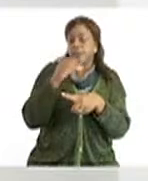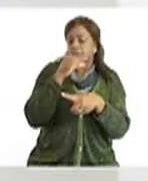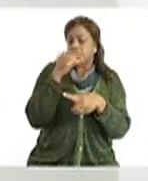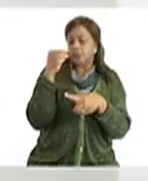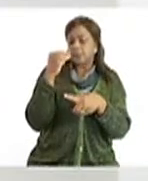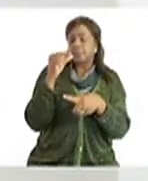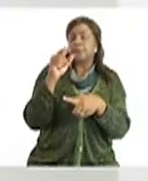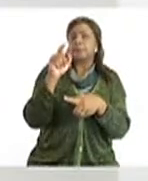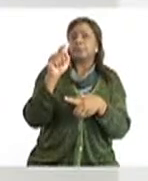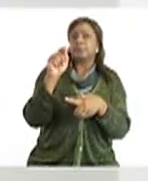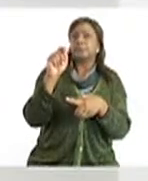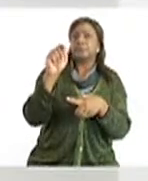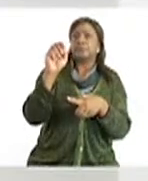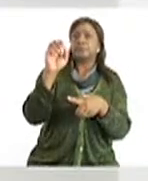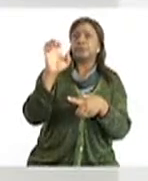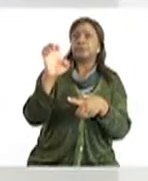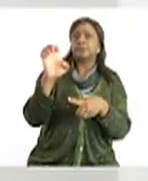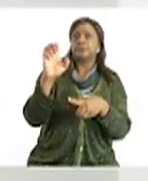testis.